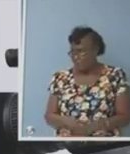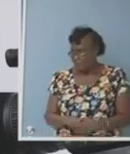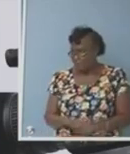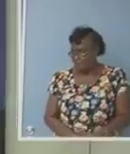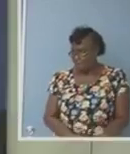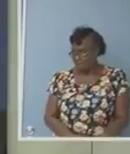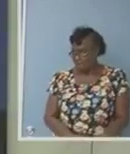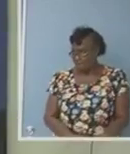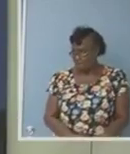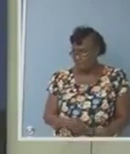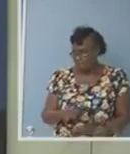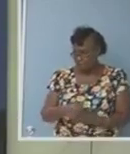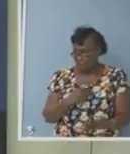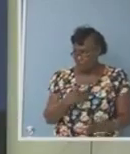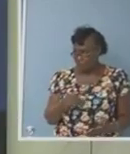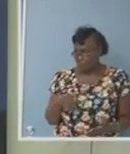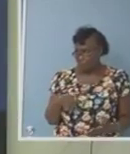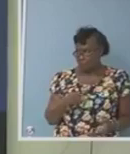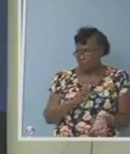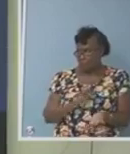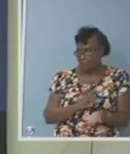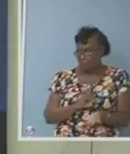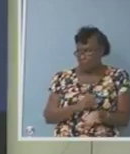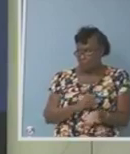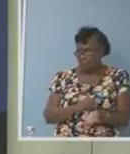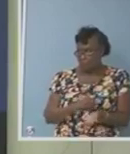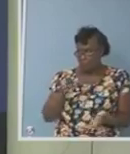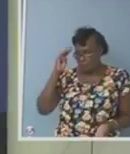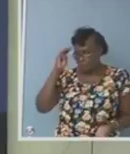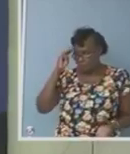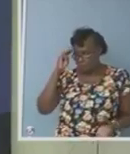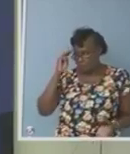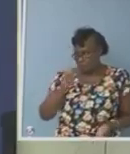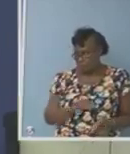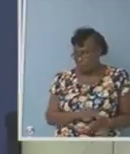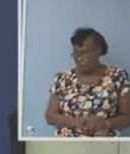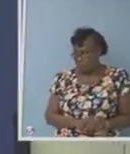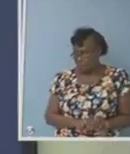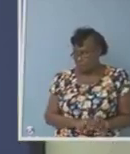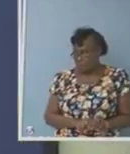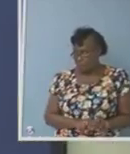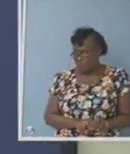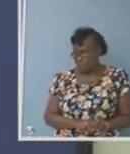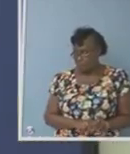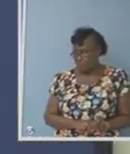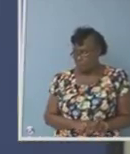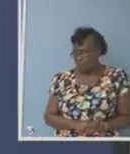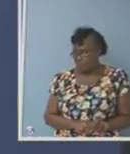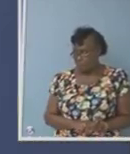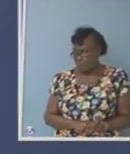Before Dr. Wheeler responds, what we are saying is that we have classed